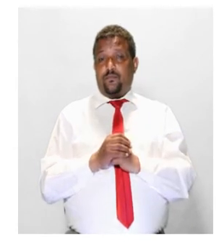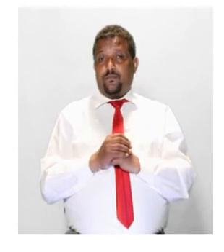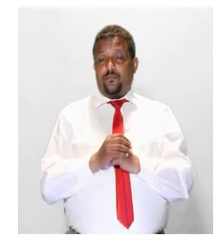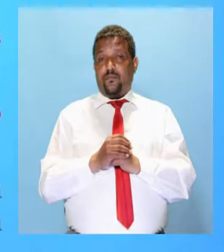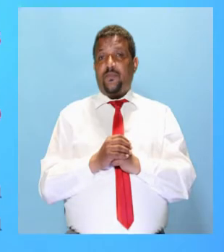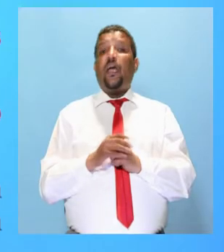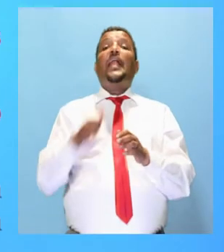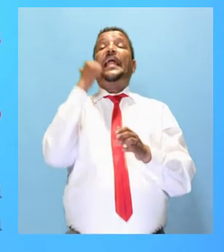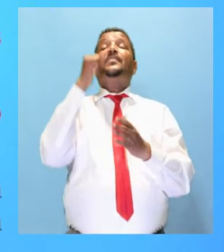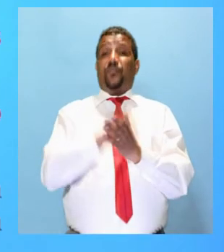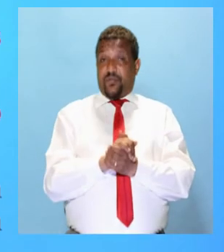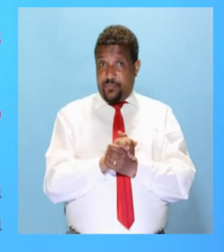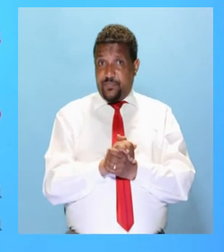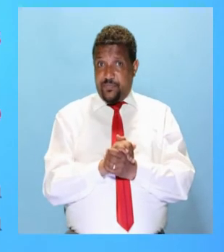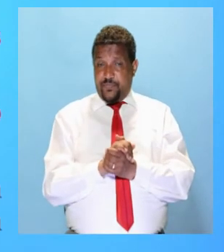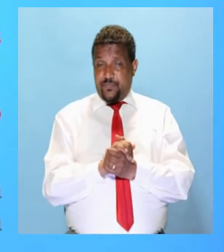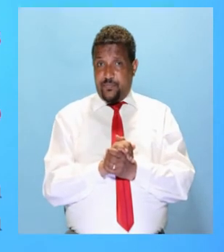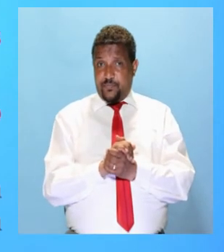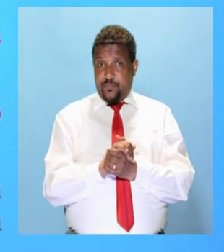Another